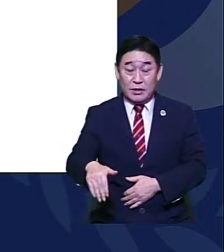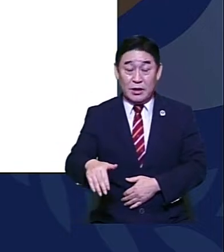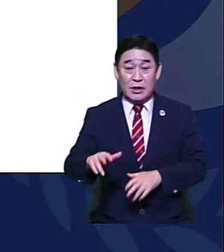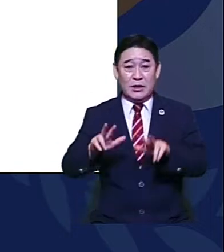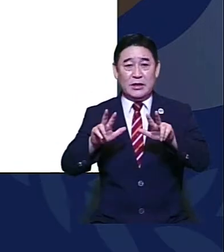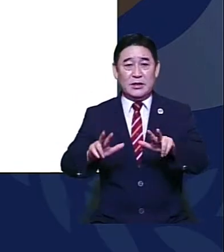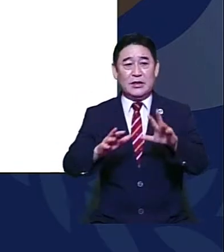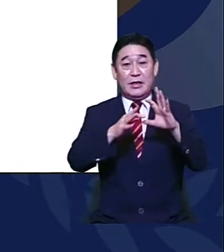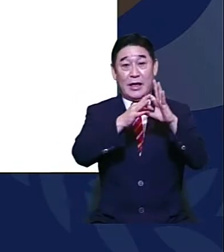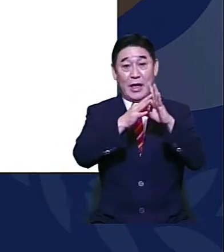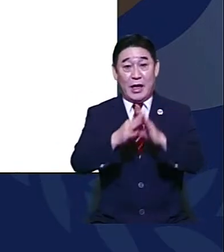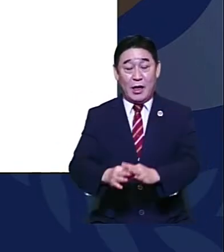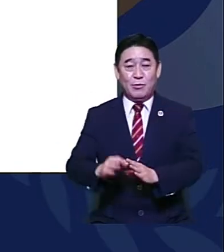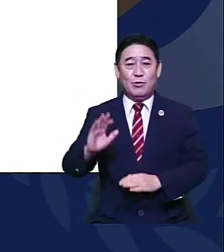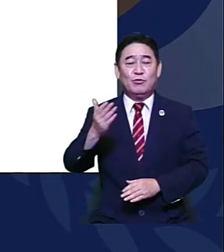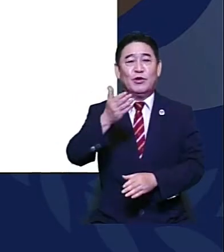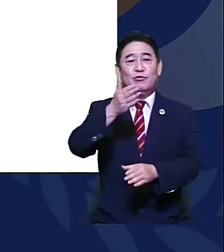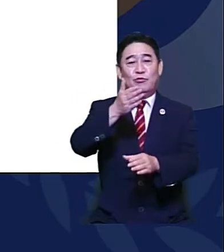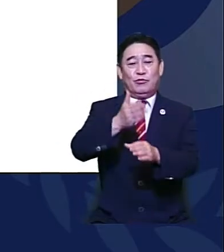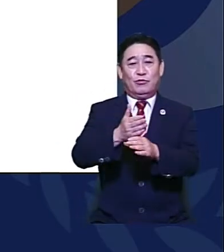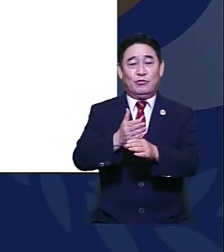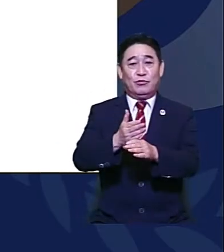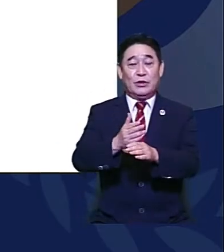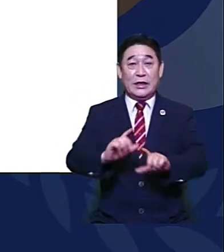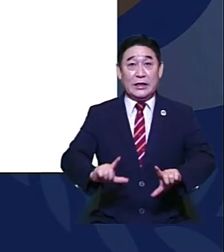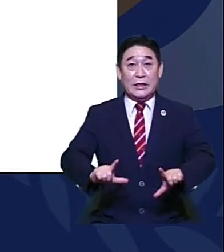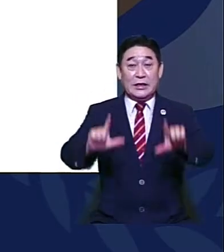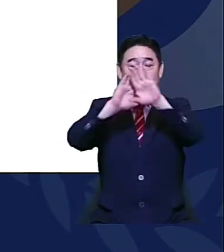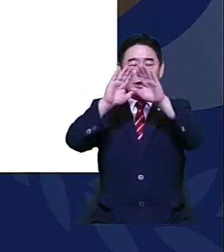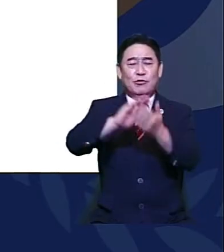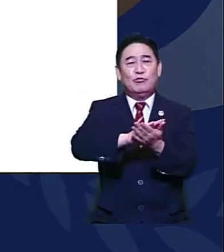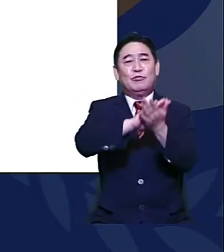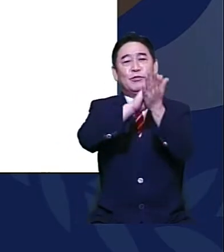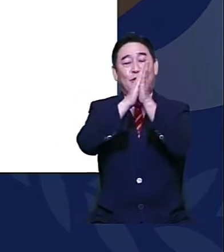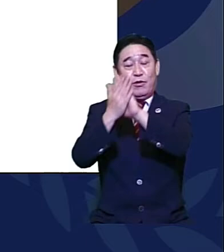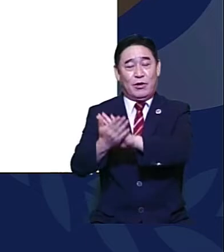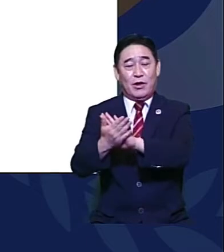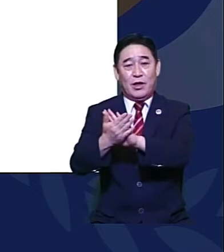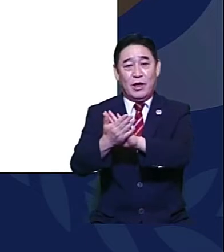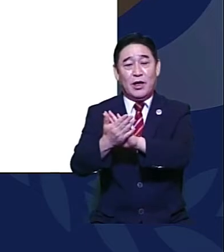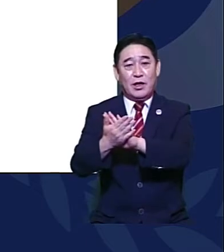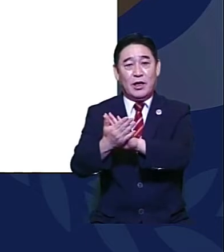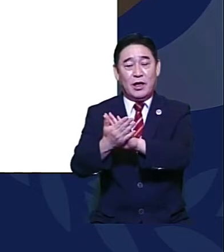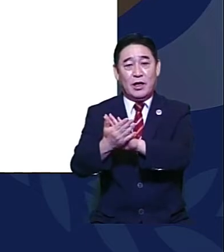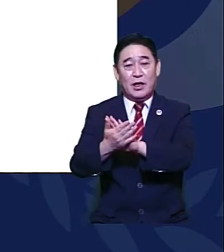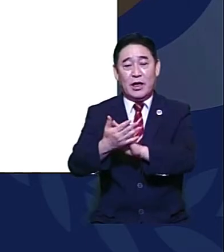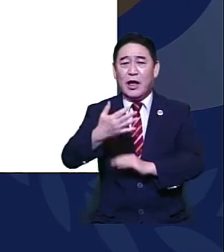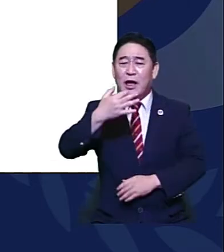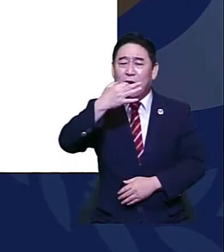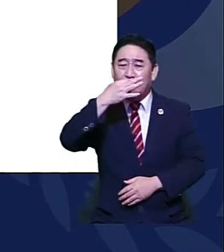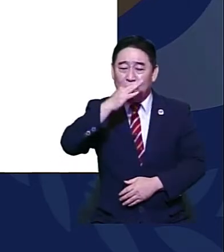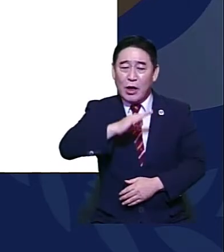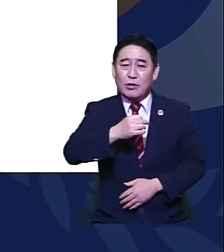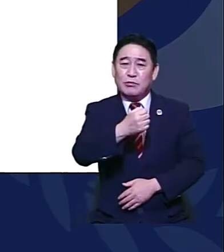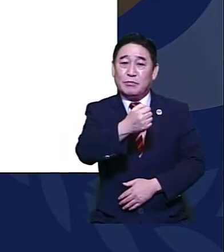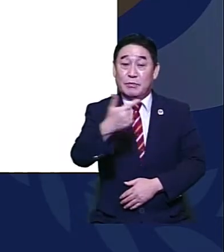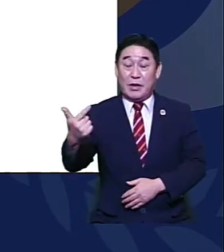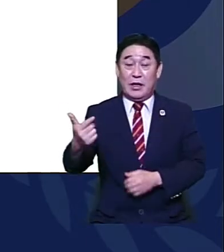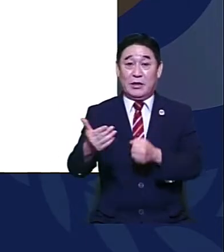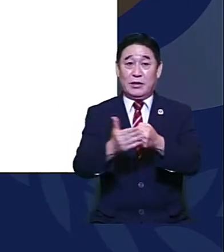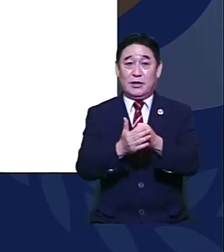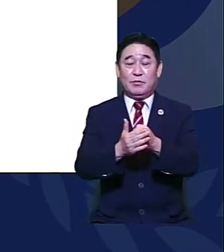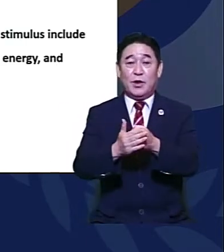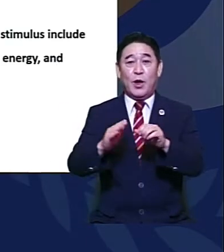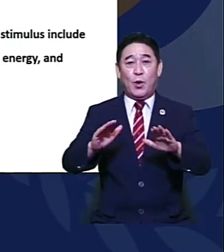negative impacts of climate change. Today, I would like to talk about